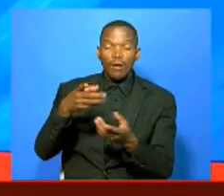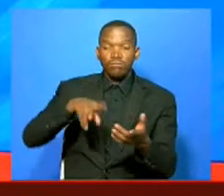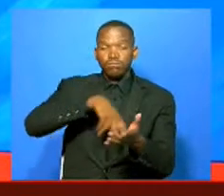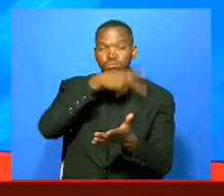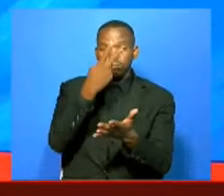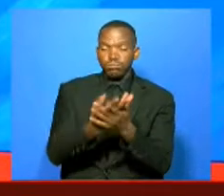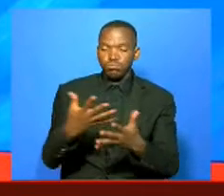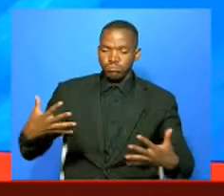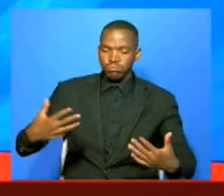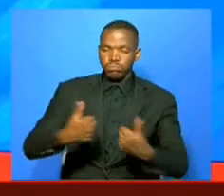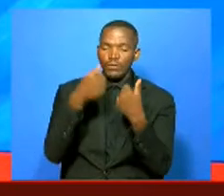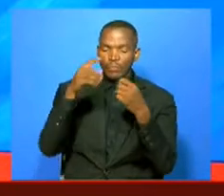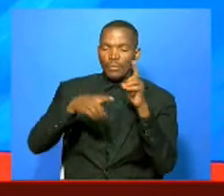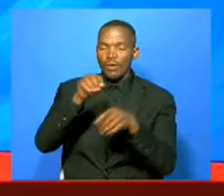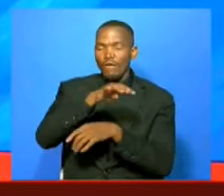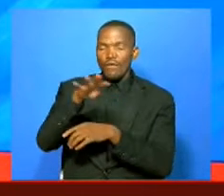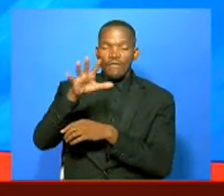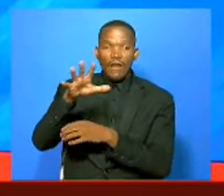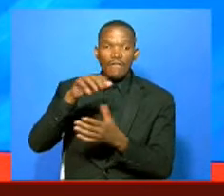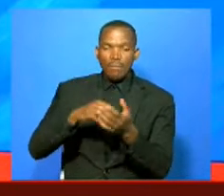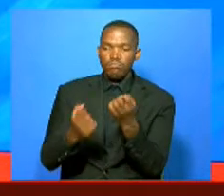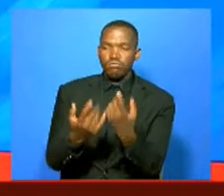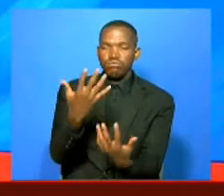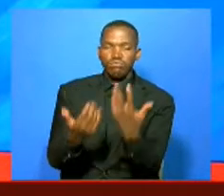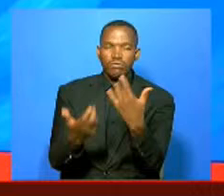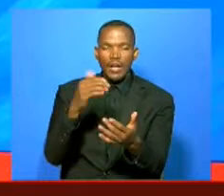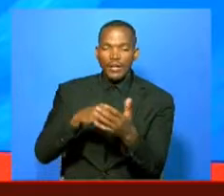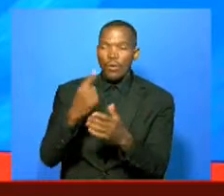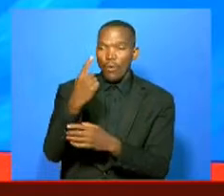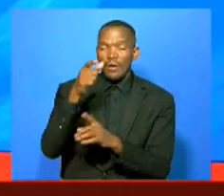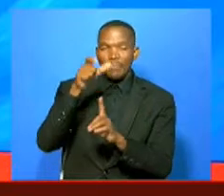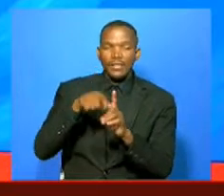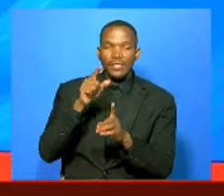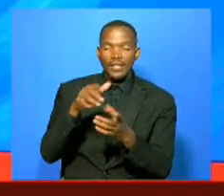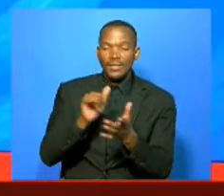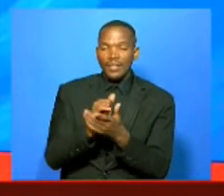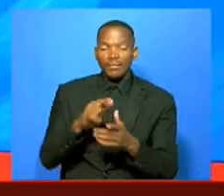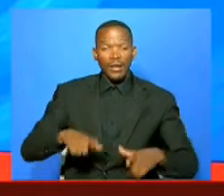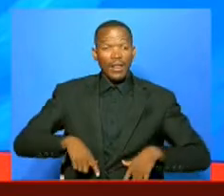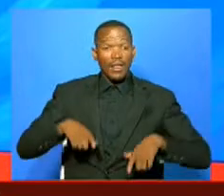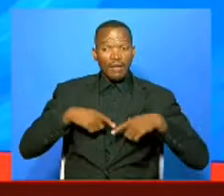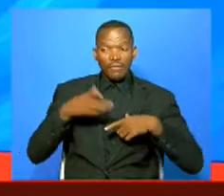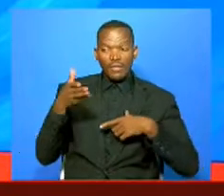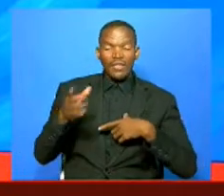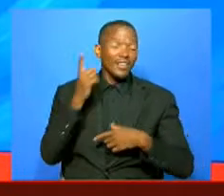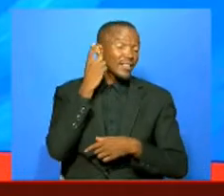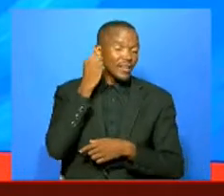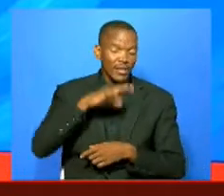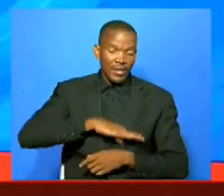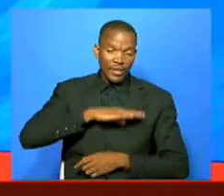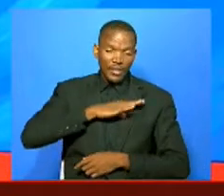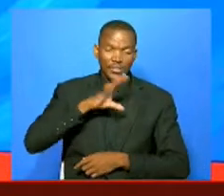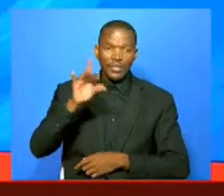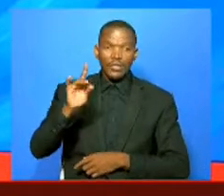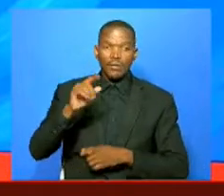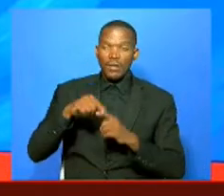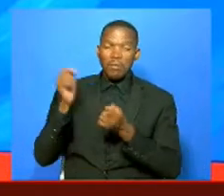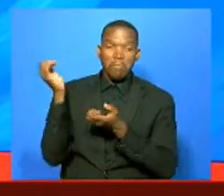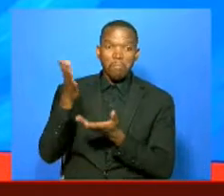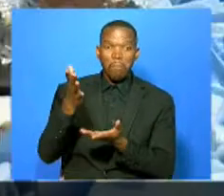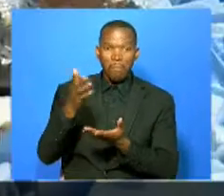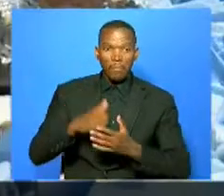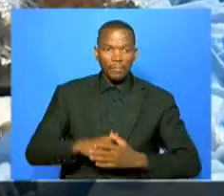ka batho ba le 45 ya ba ya tuka mme ga halola a le mongwe yo e leng mosetsanyana go dingwaga tse di robang bobedi. Ke se go fetse